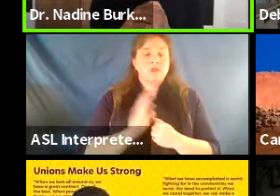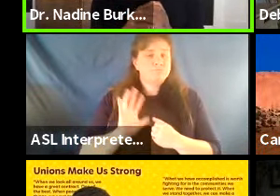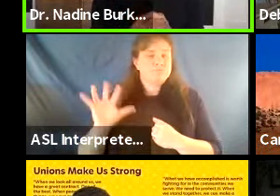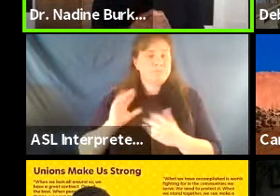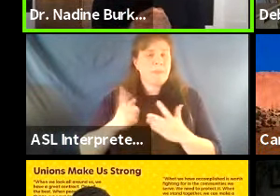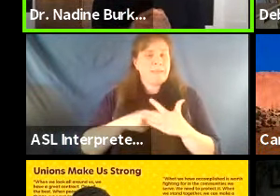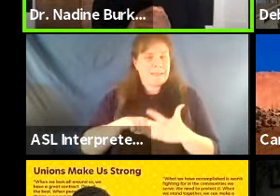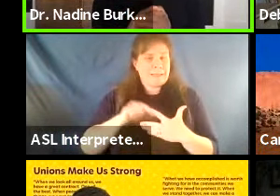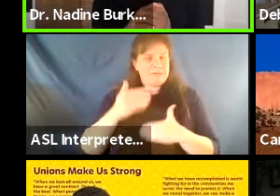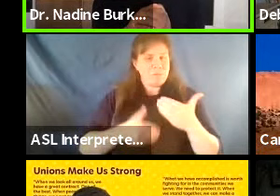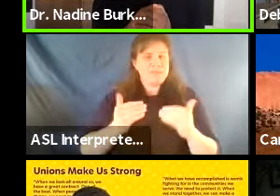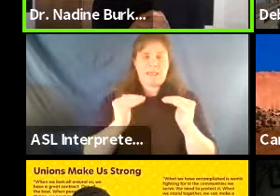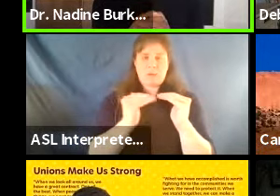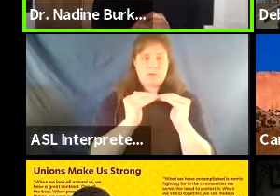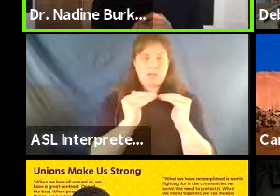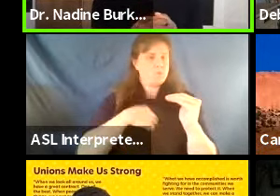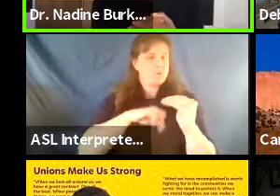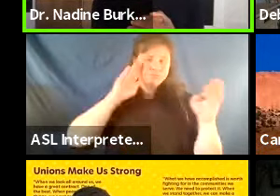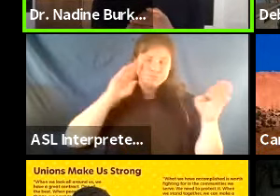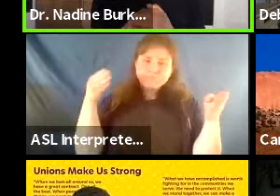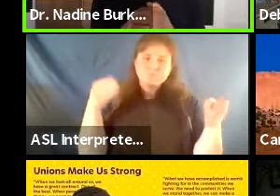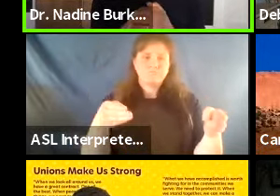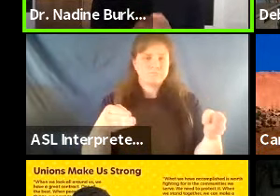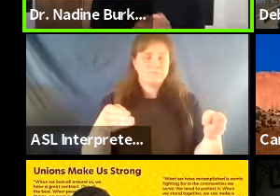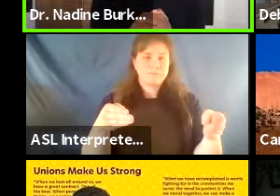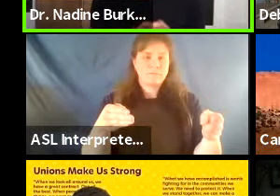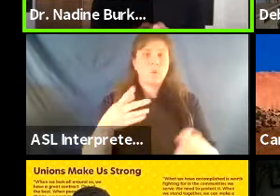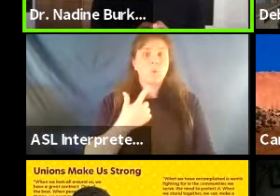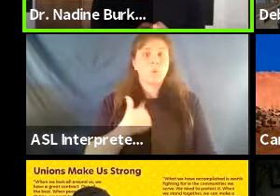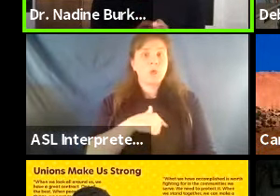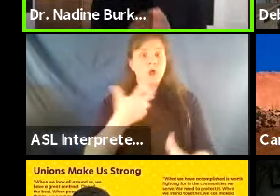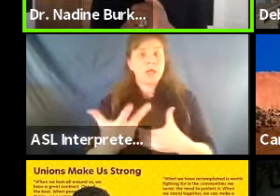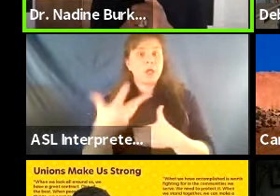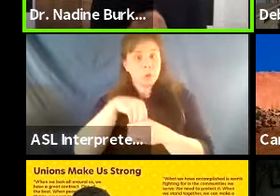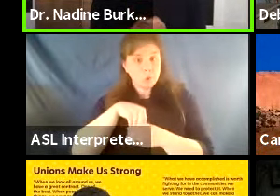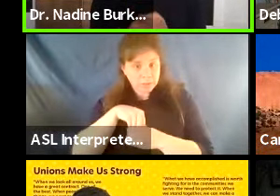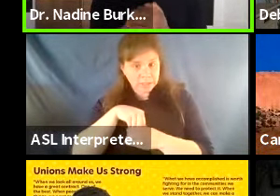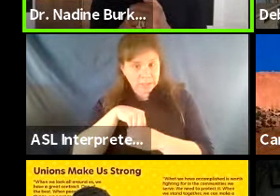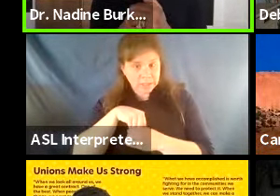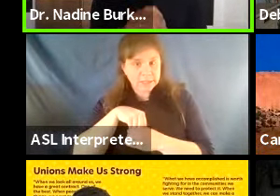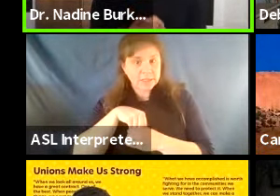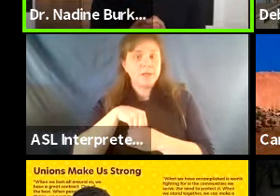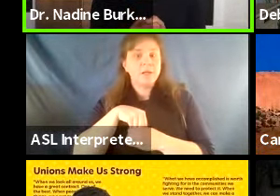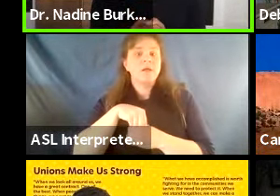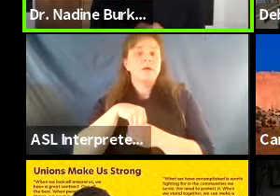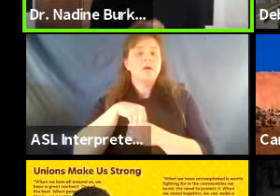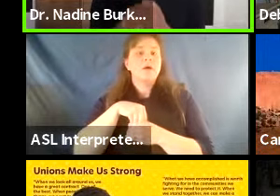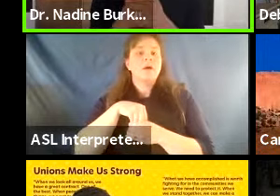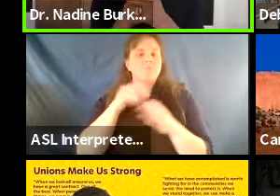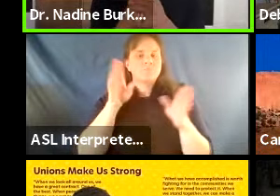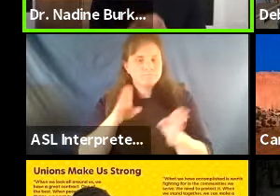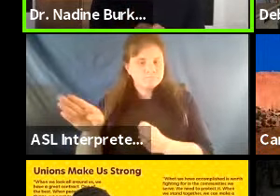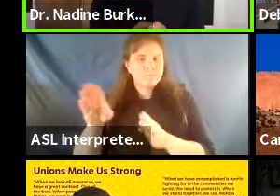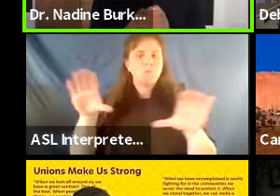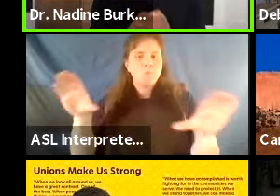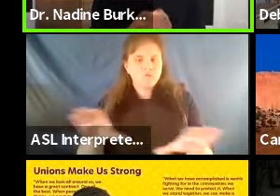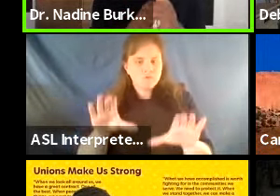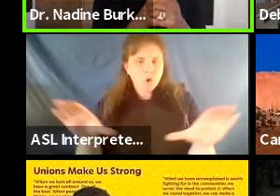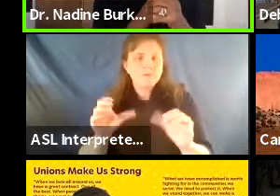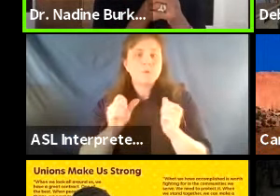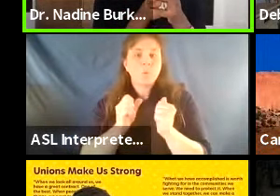think the fact that we are including pay for performance around equity as